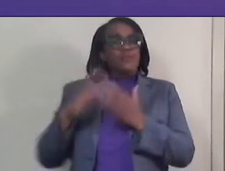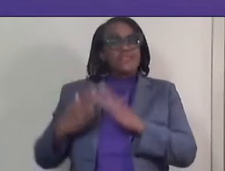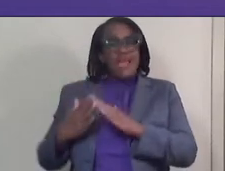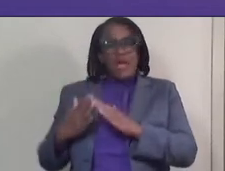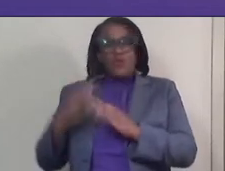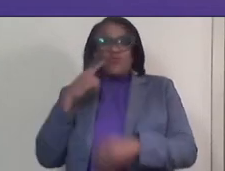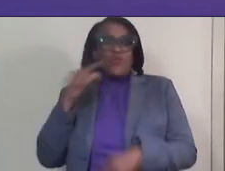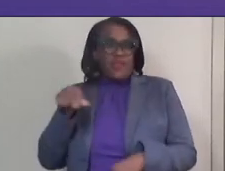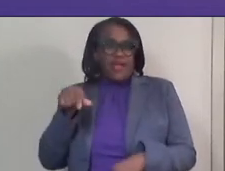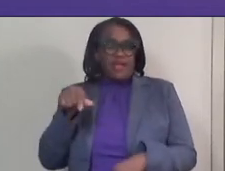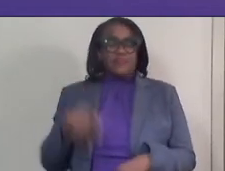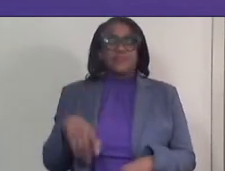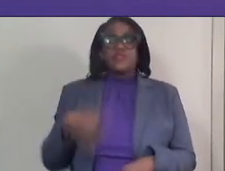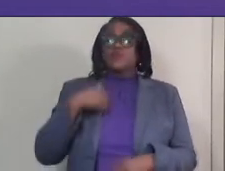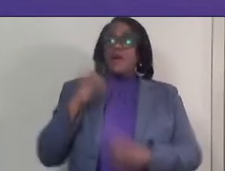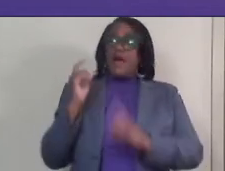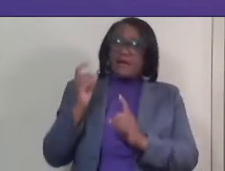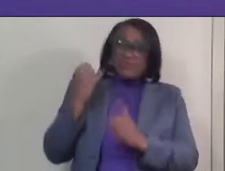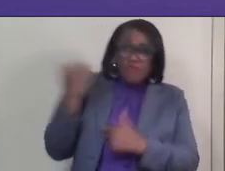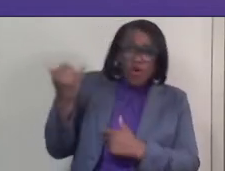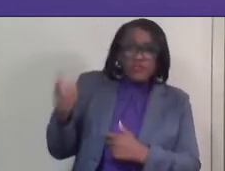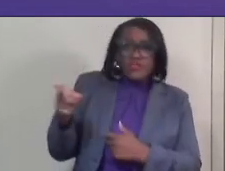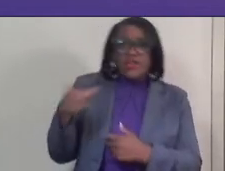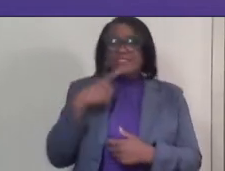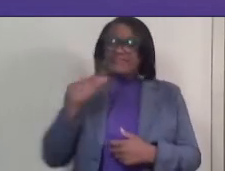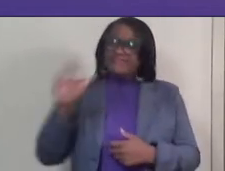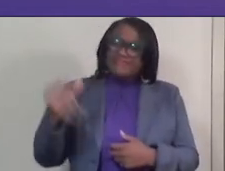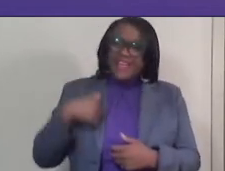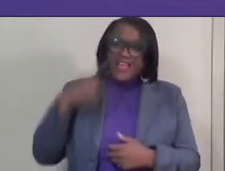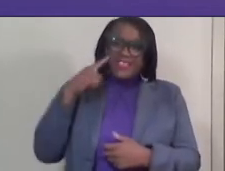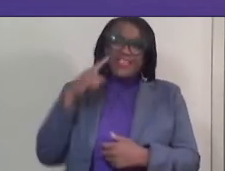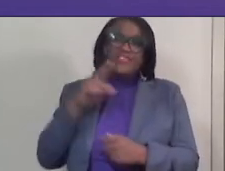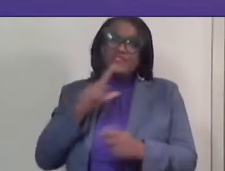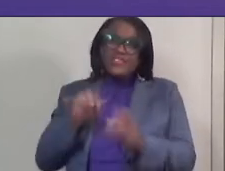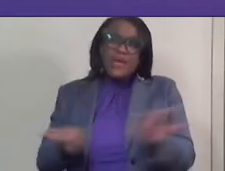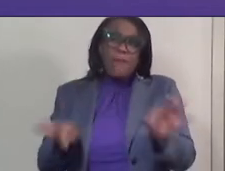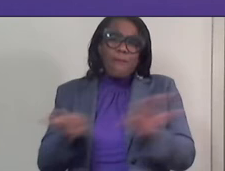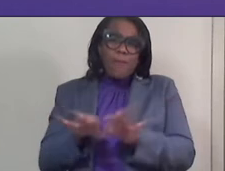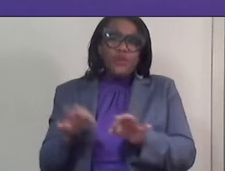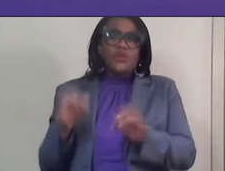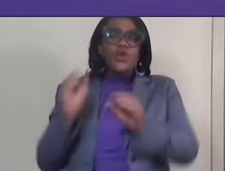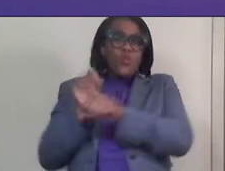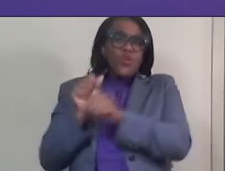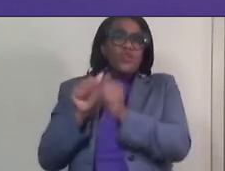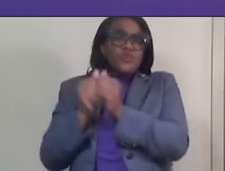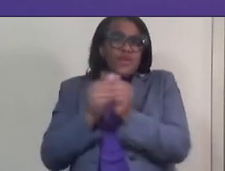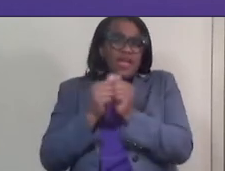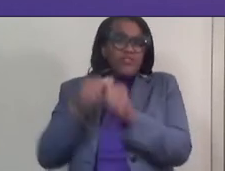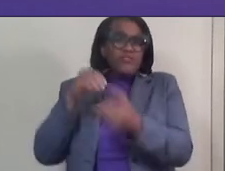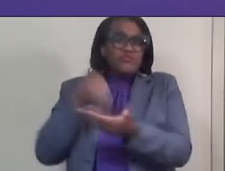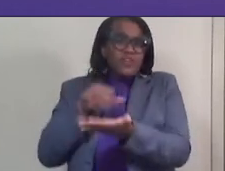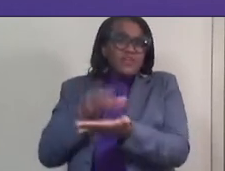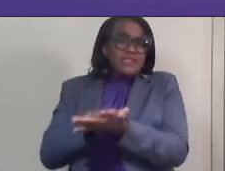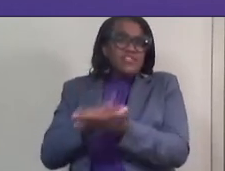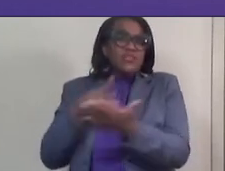And so I gave Jeanine a call and I said, you know, I think it's really important that we work together on a documentation project